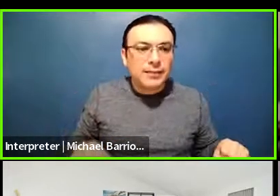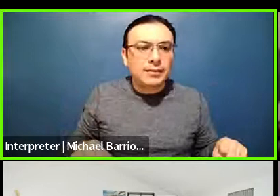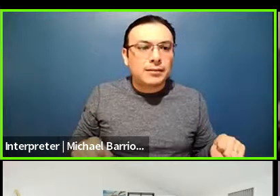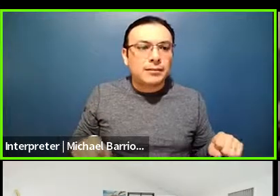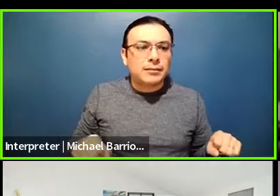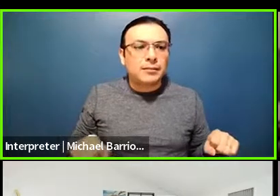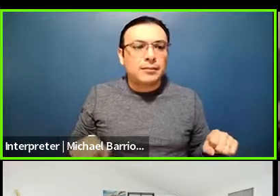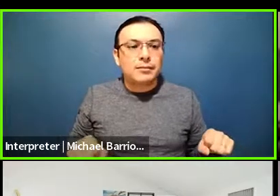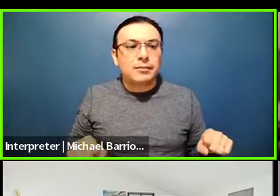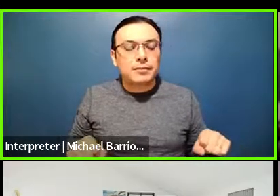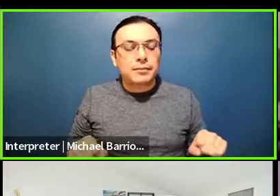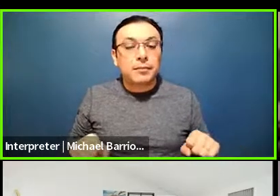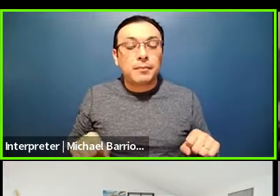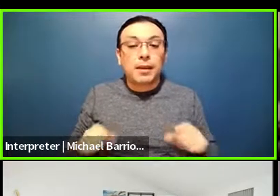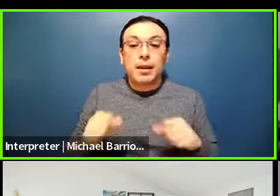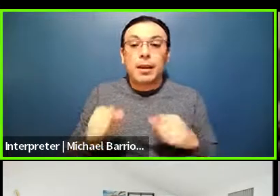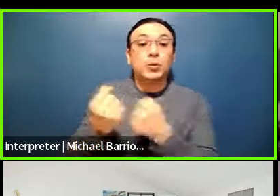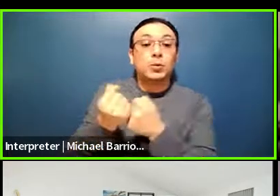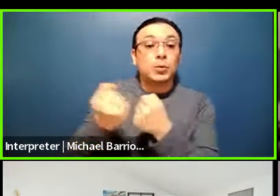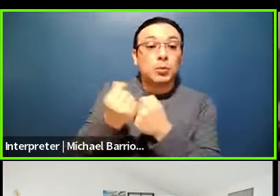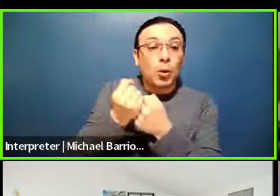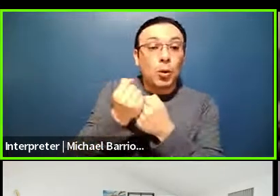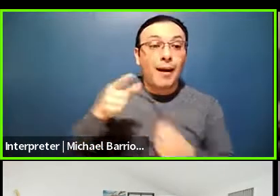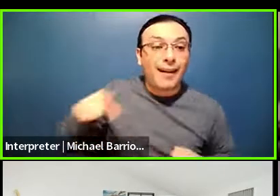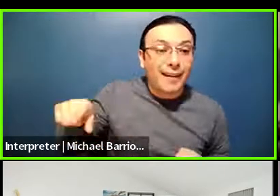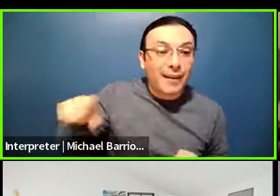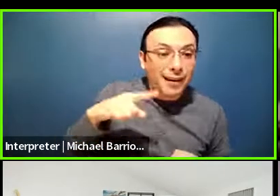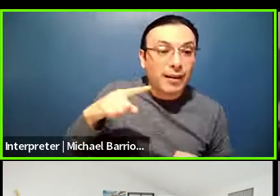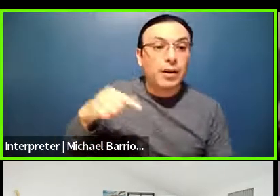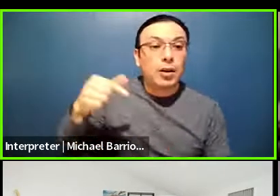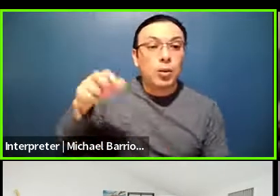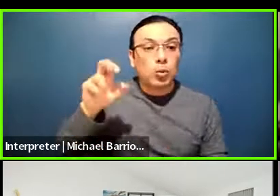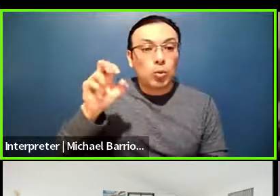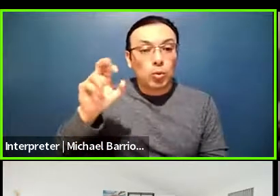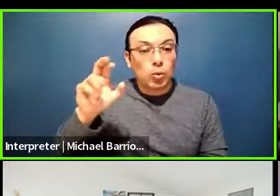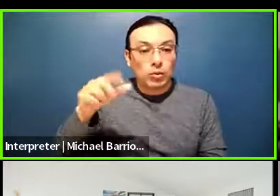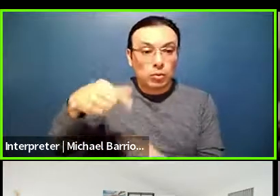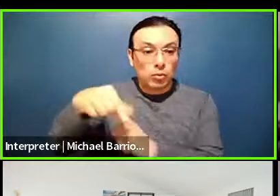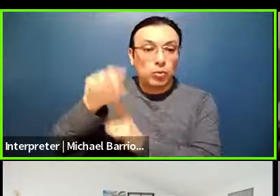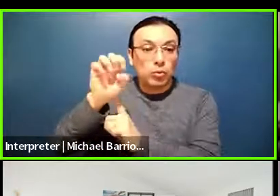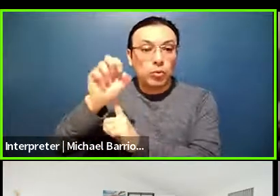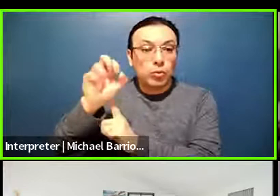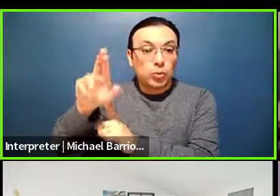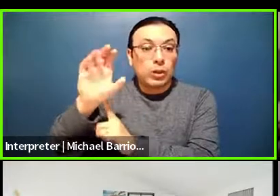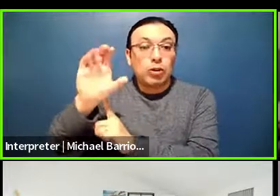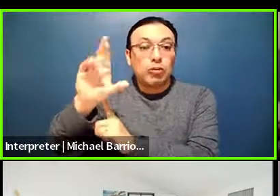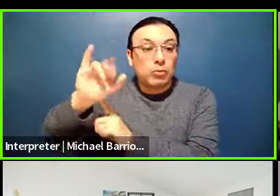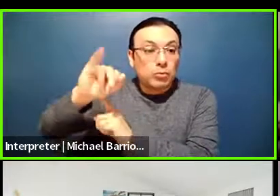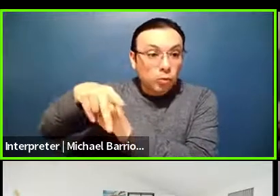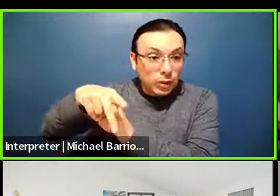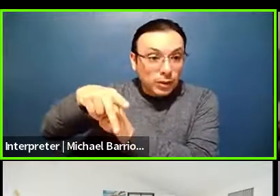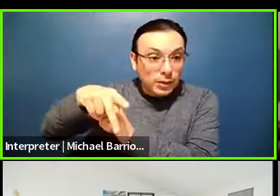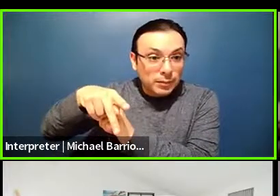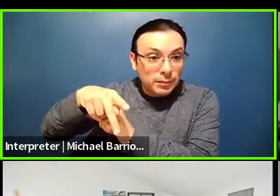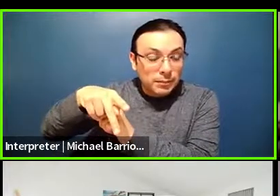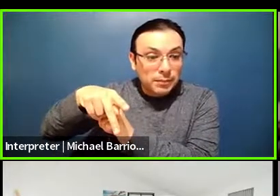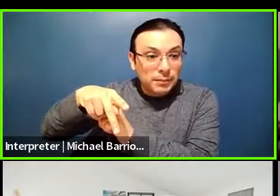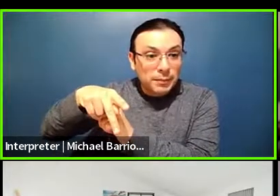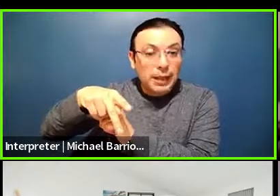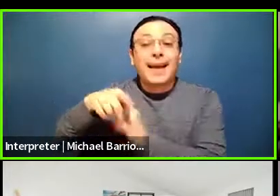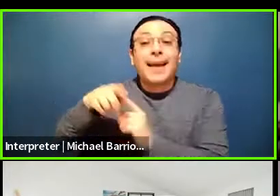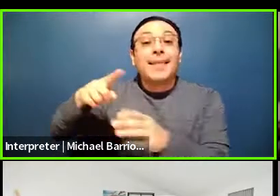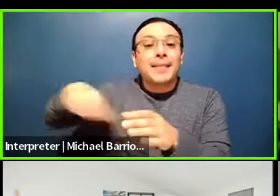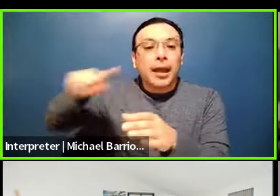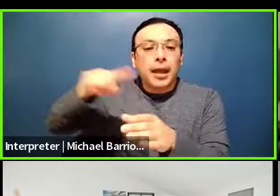with intellectual and developmental disabilities. I work with people with cognitive disabilities, and I rarely see crossover